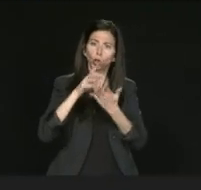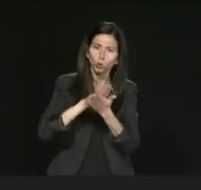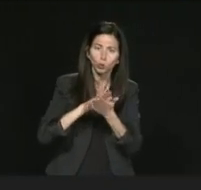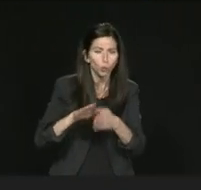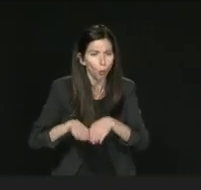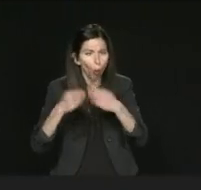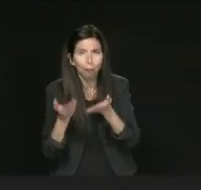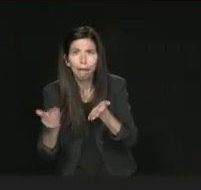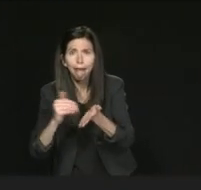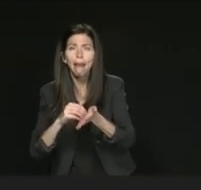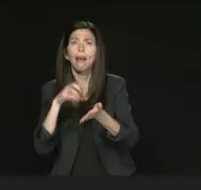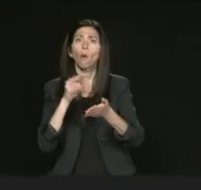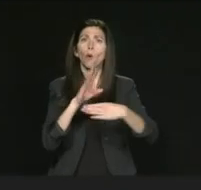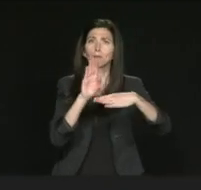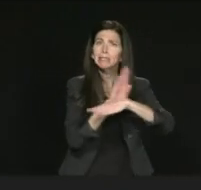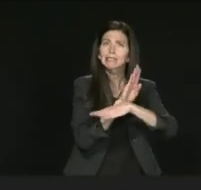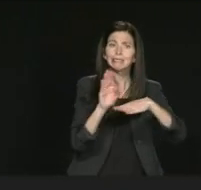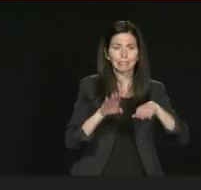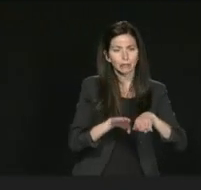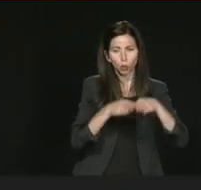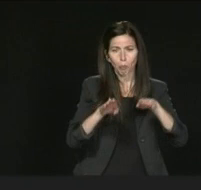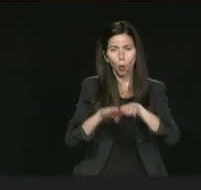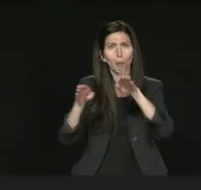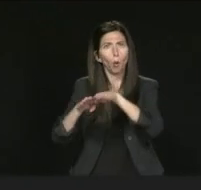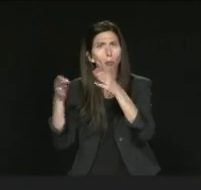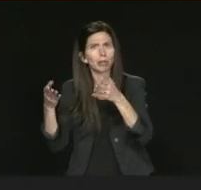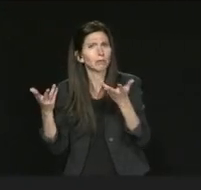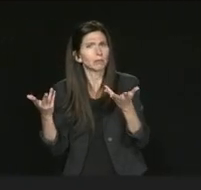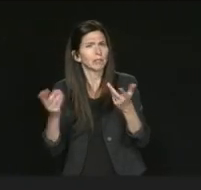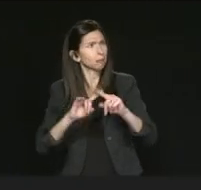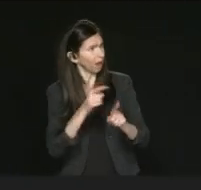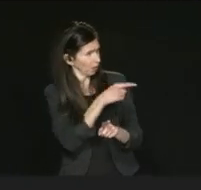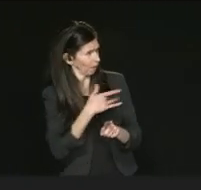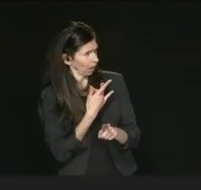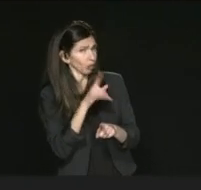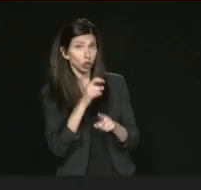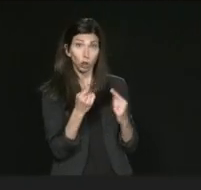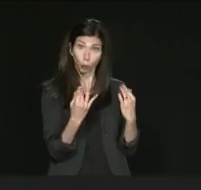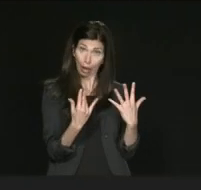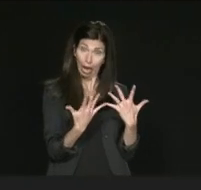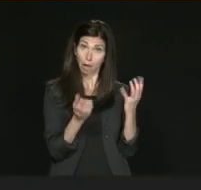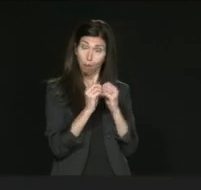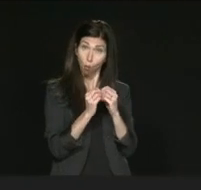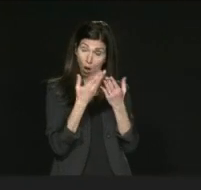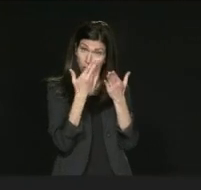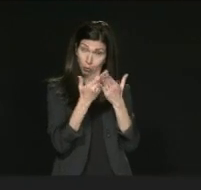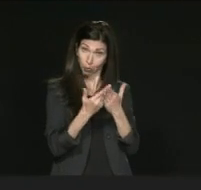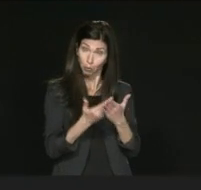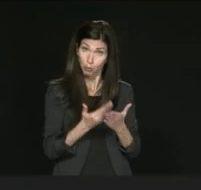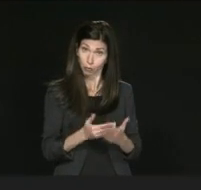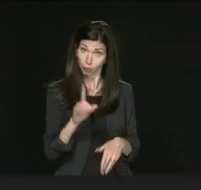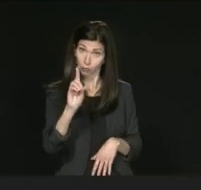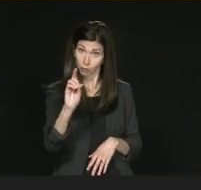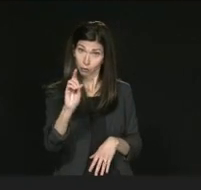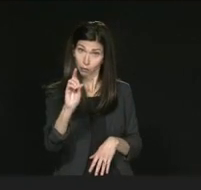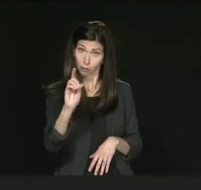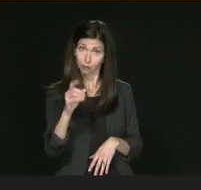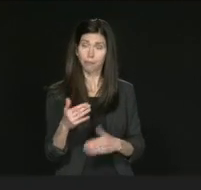So I think, and it may link to the previous question, which is that provinces and territories